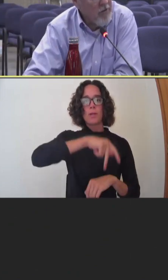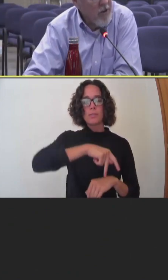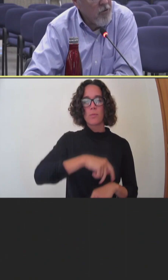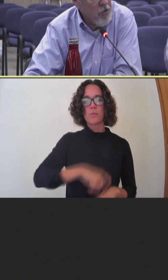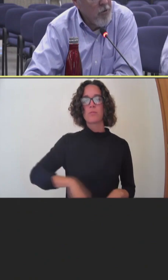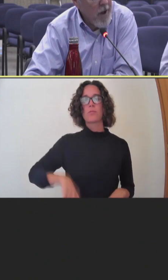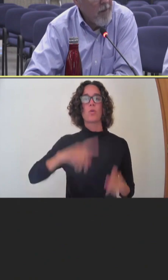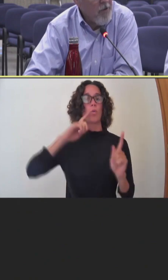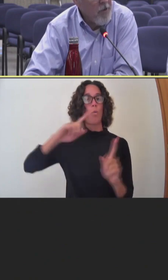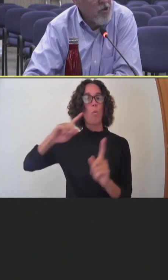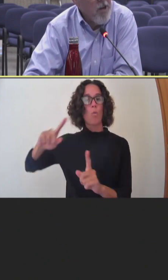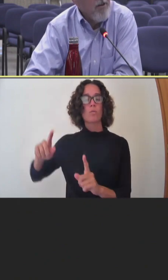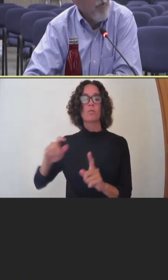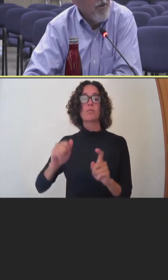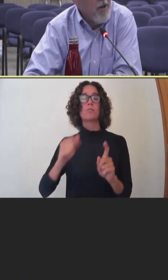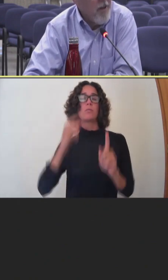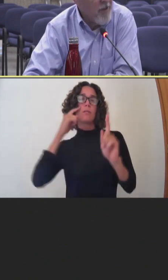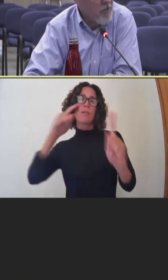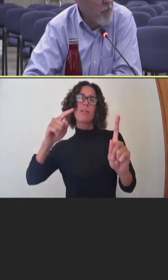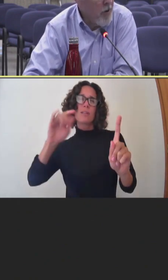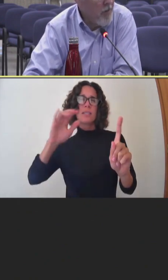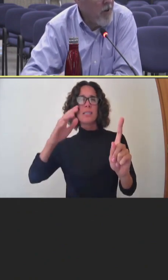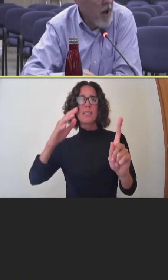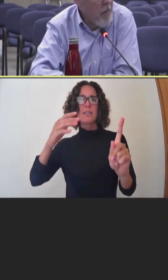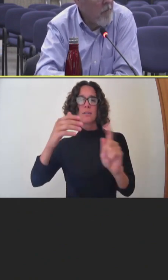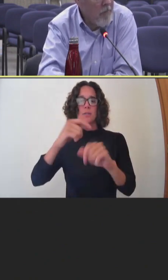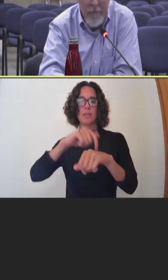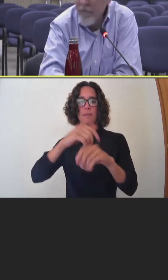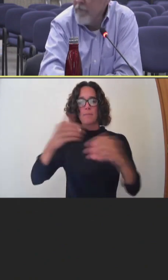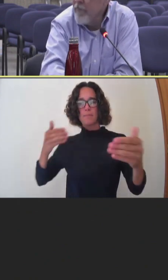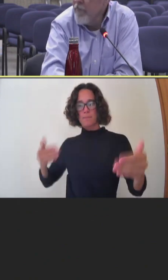objectives that you aim to achieve within a fixed period of time.